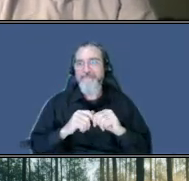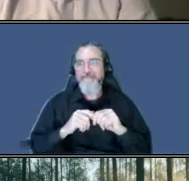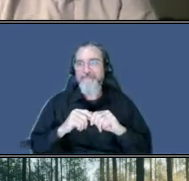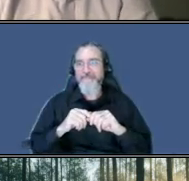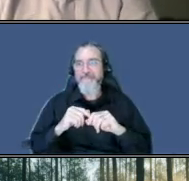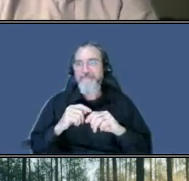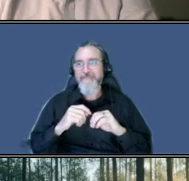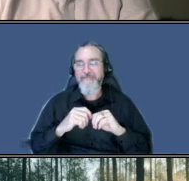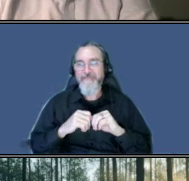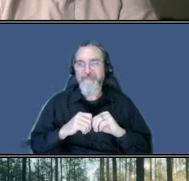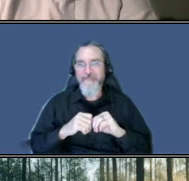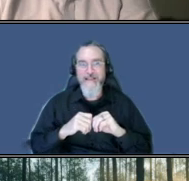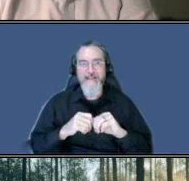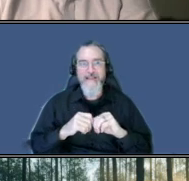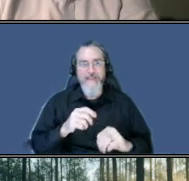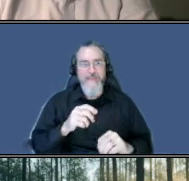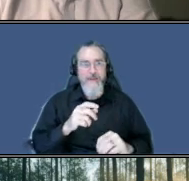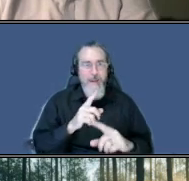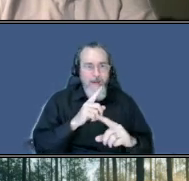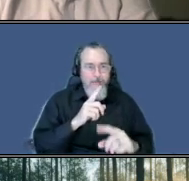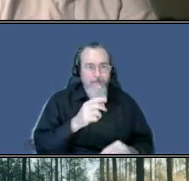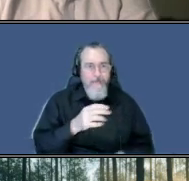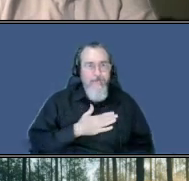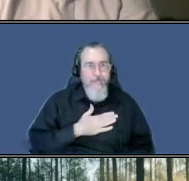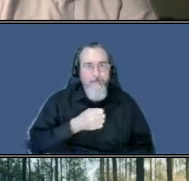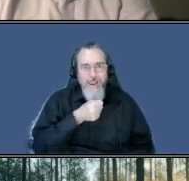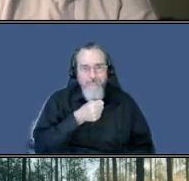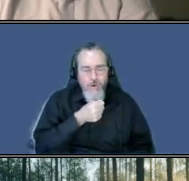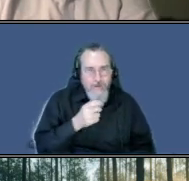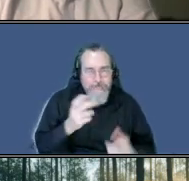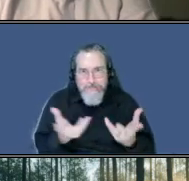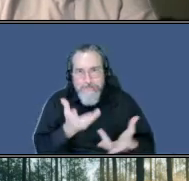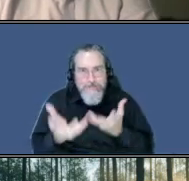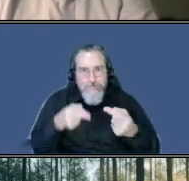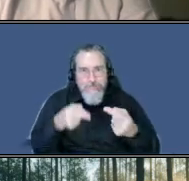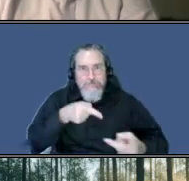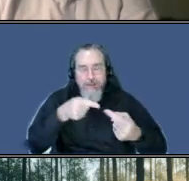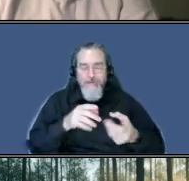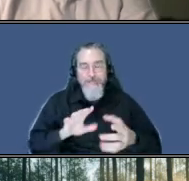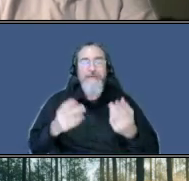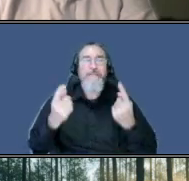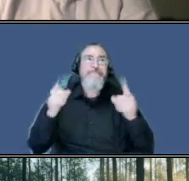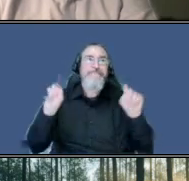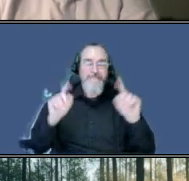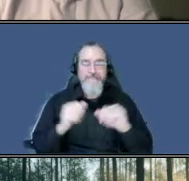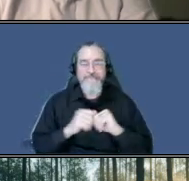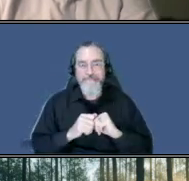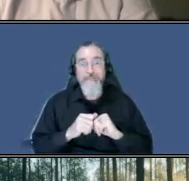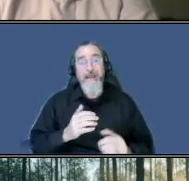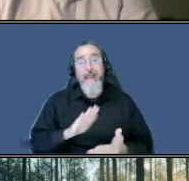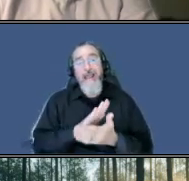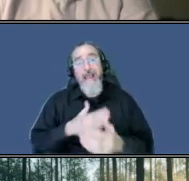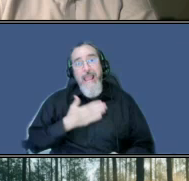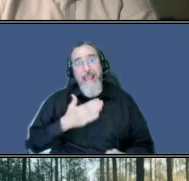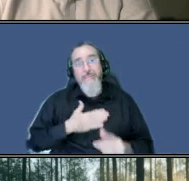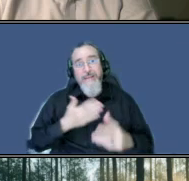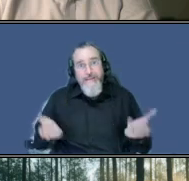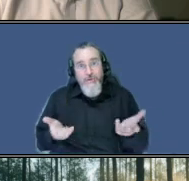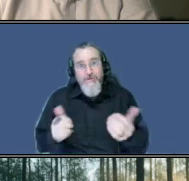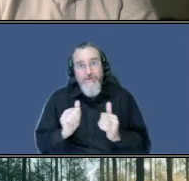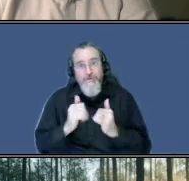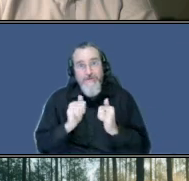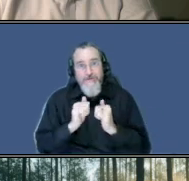whirly gig of microphone was going on. I was like, not now. So nice to be with you all today. I'm Frank Niepold. Some of you already